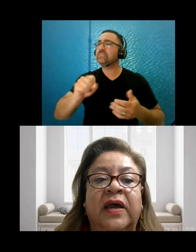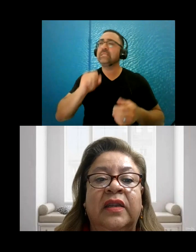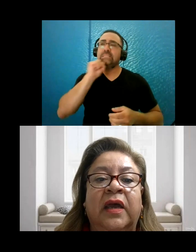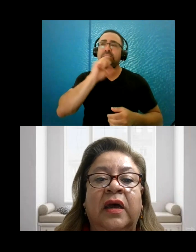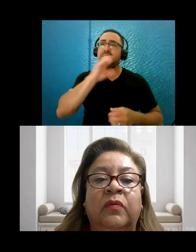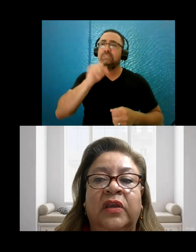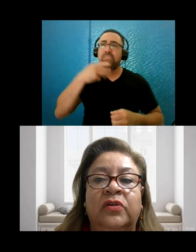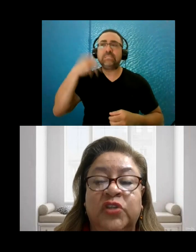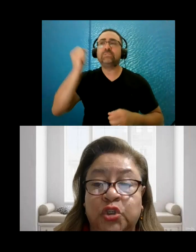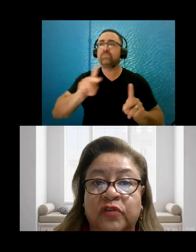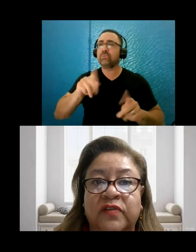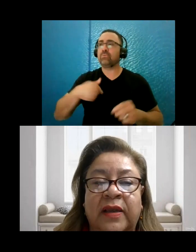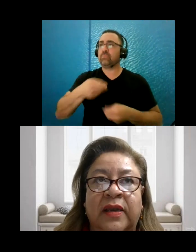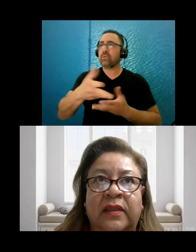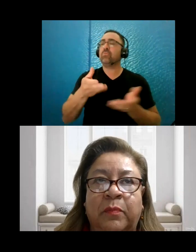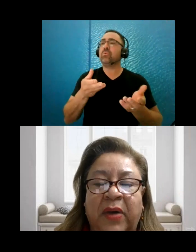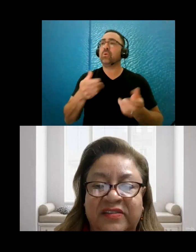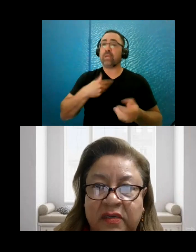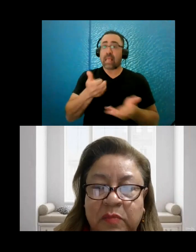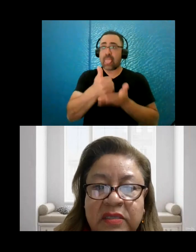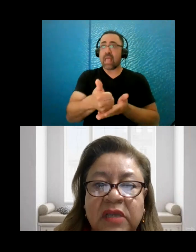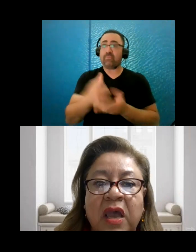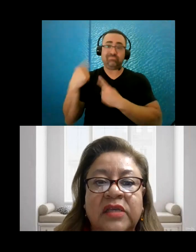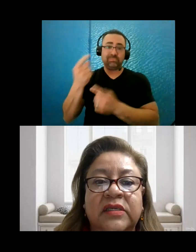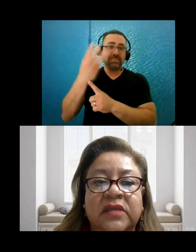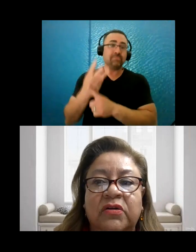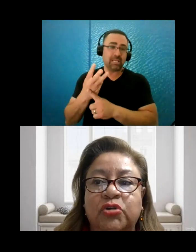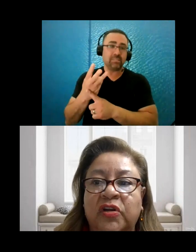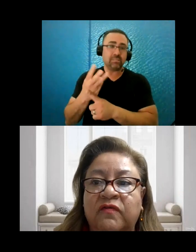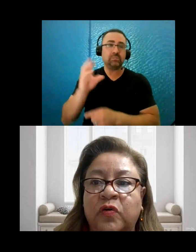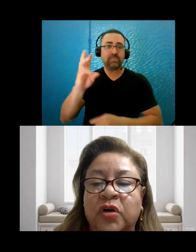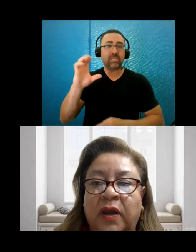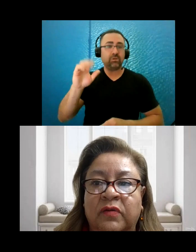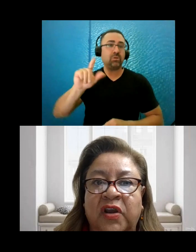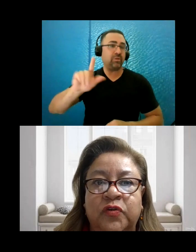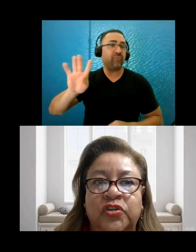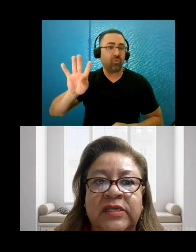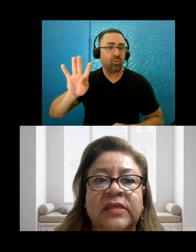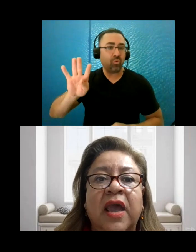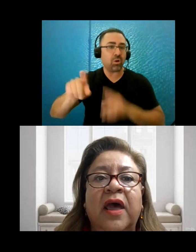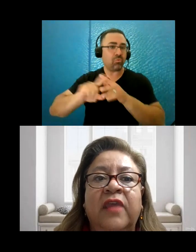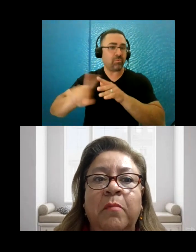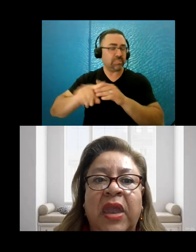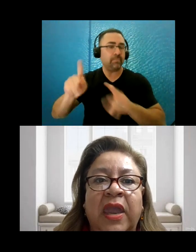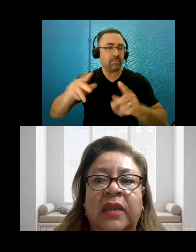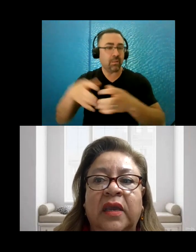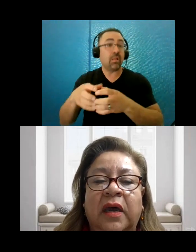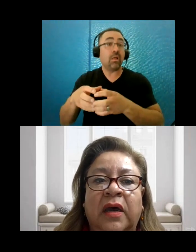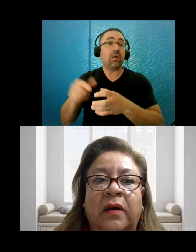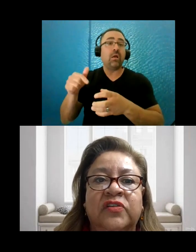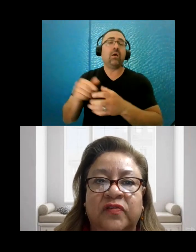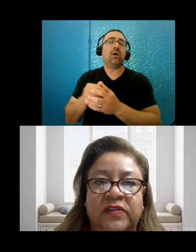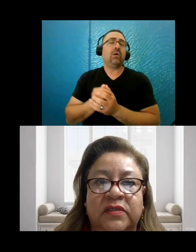we provide. We served in the past 6 months, 624 refugees. The